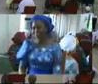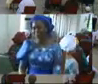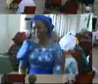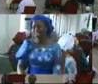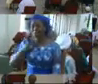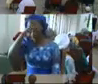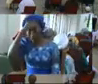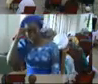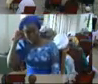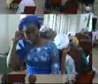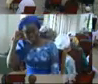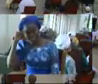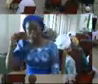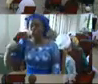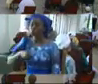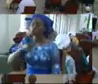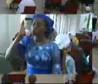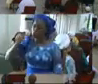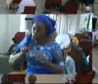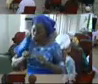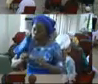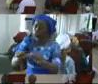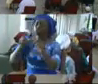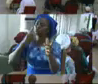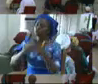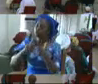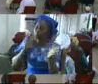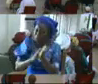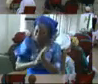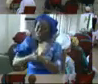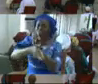Because we will keep on praising God.